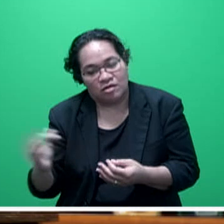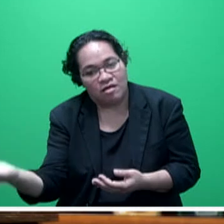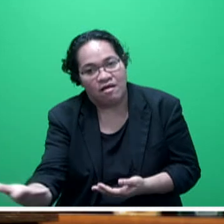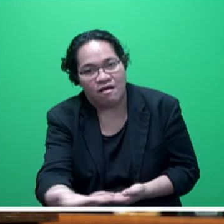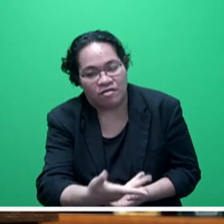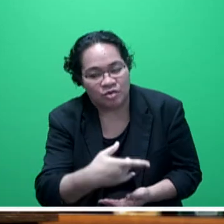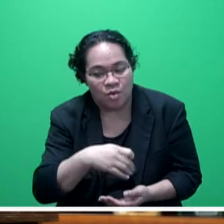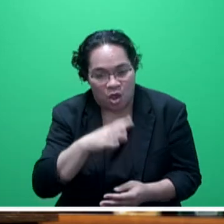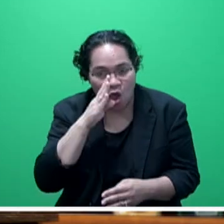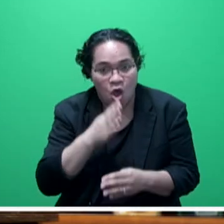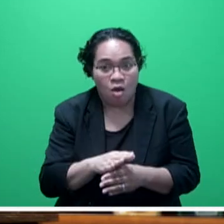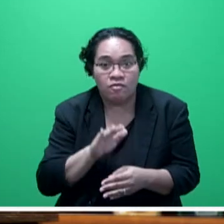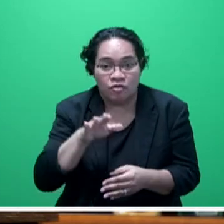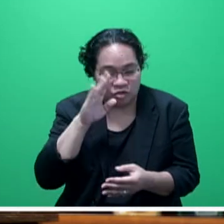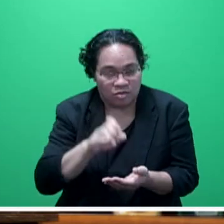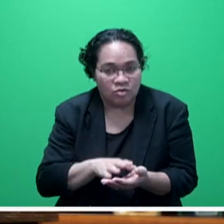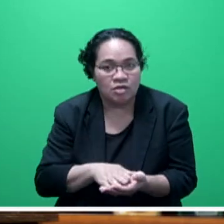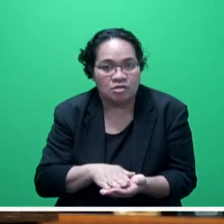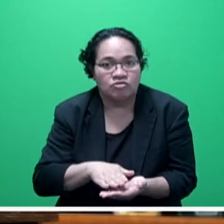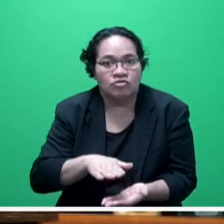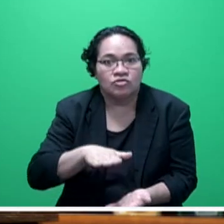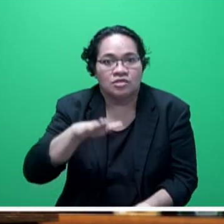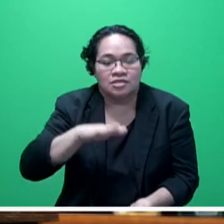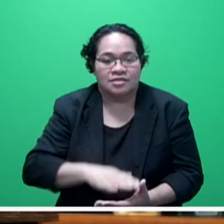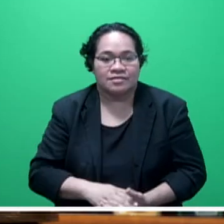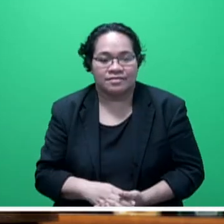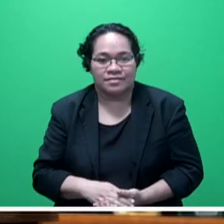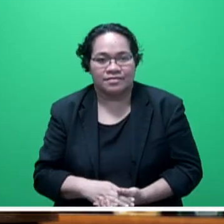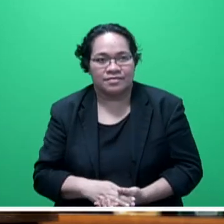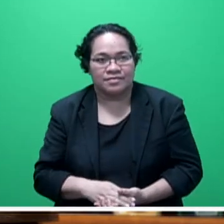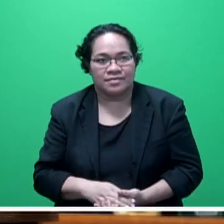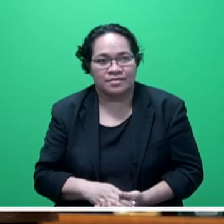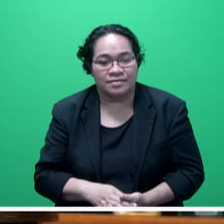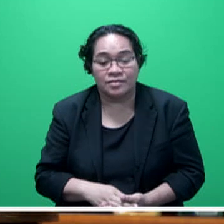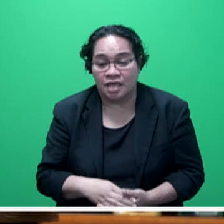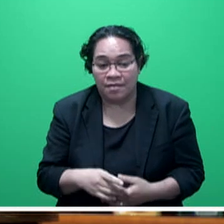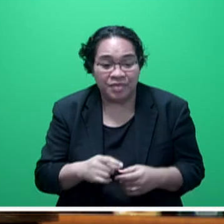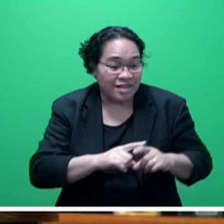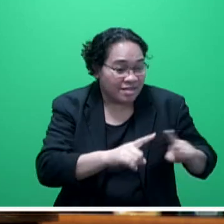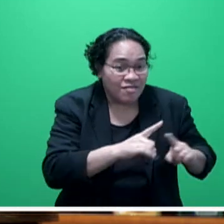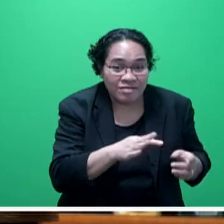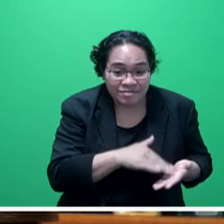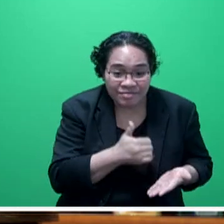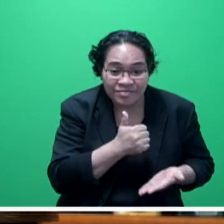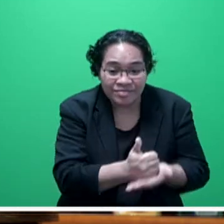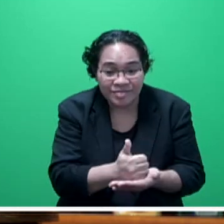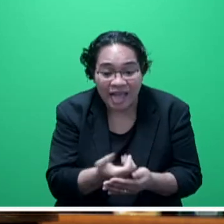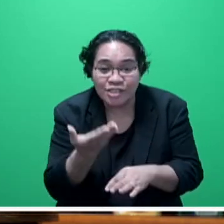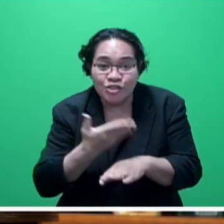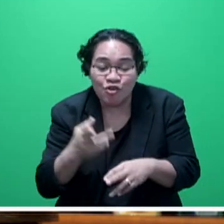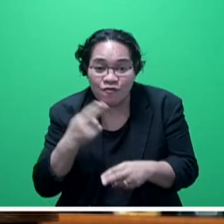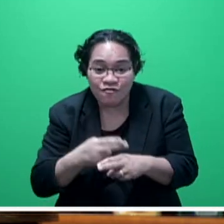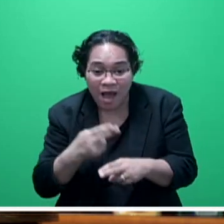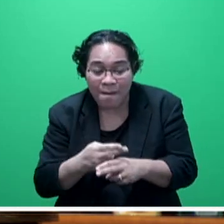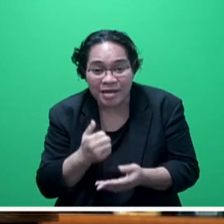increase in years to come. The other initiative offered to cane farmers continues, such as new farmer assistance for land